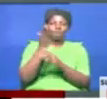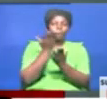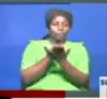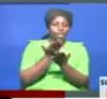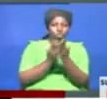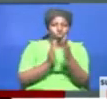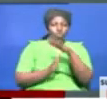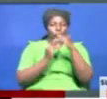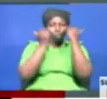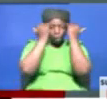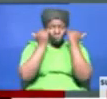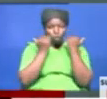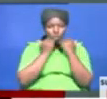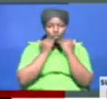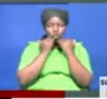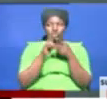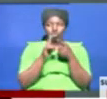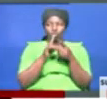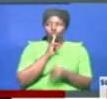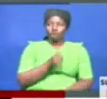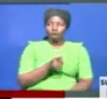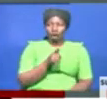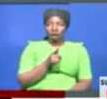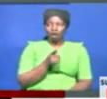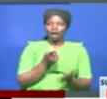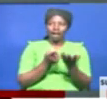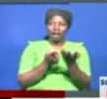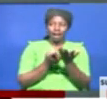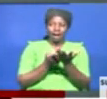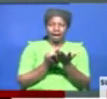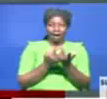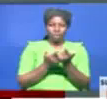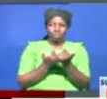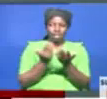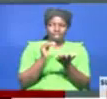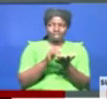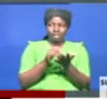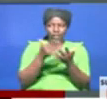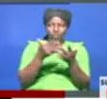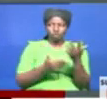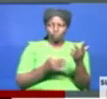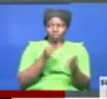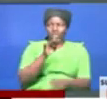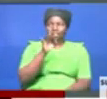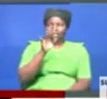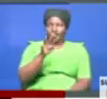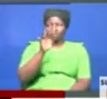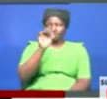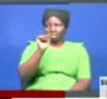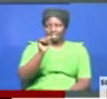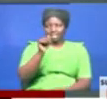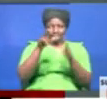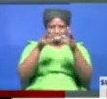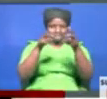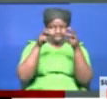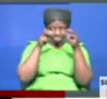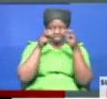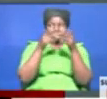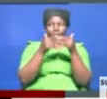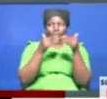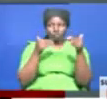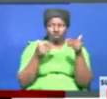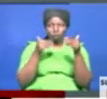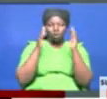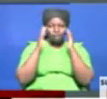there to order a retelling of the Form 34As. Let's have a listen in before now we delve